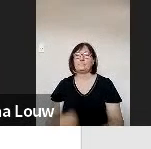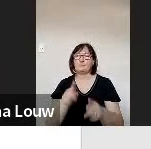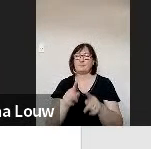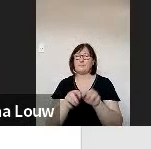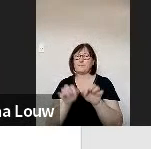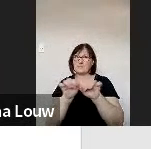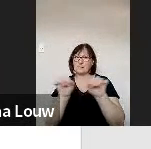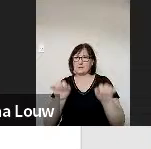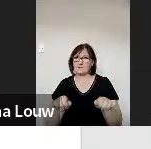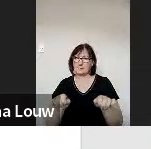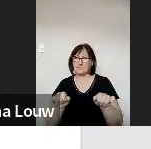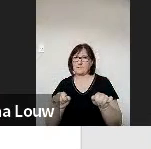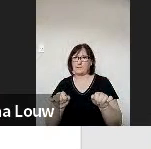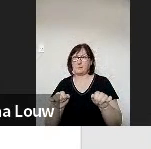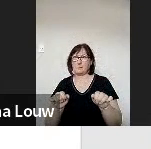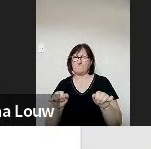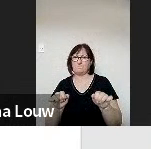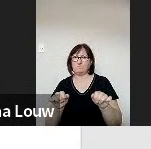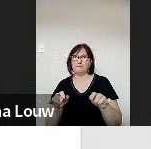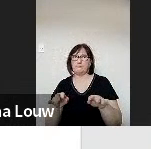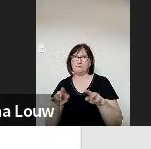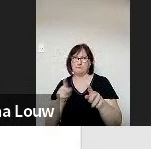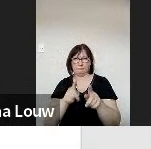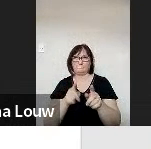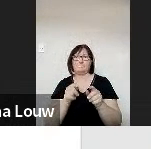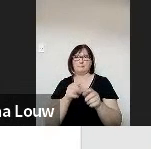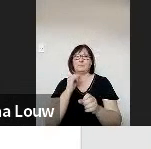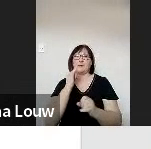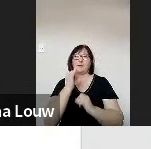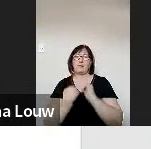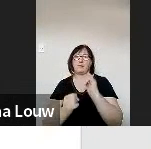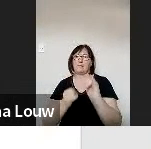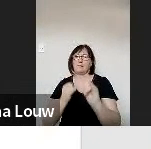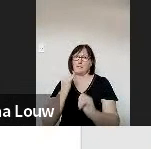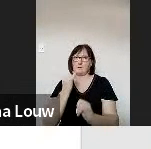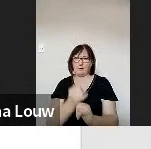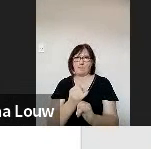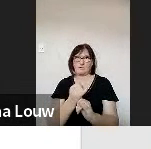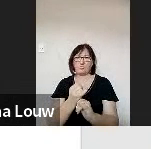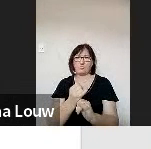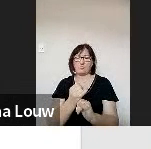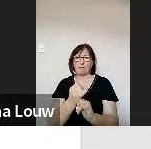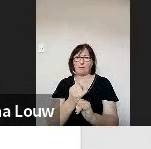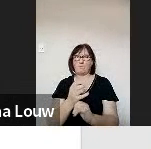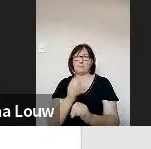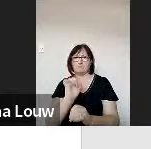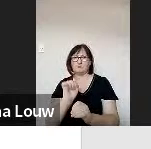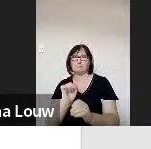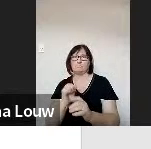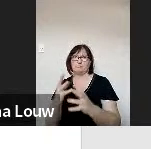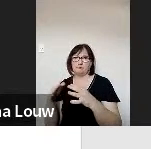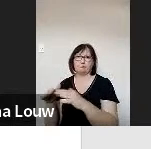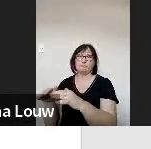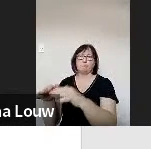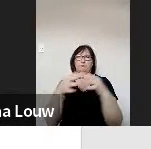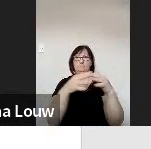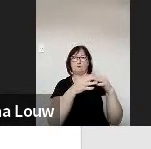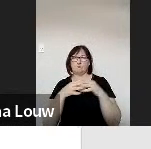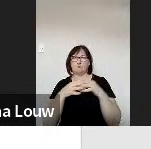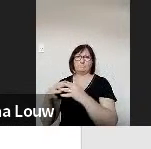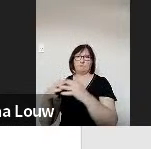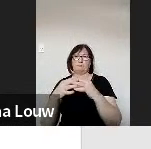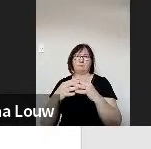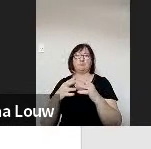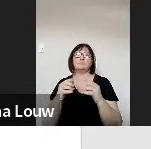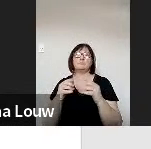an international agreement or convention, ladies and gentlemen, and one may ask the question,